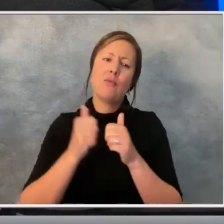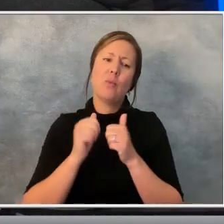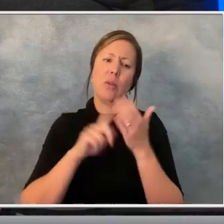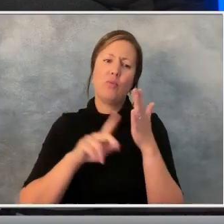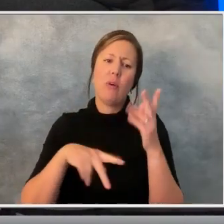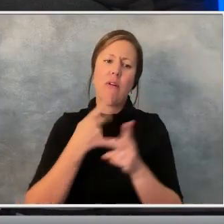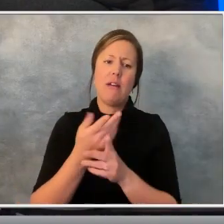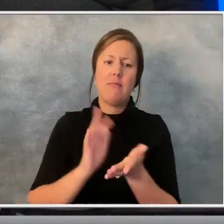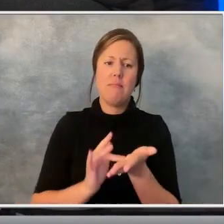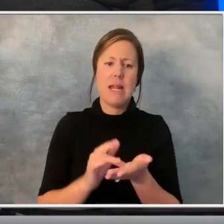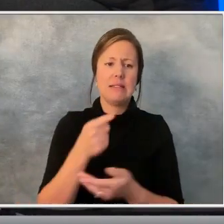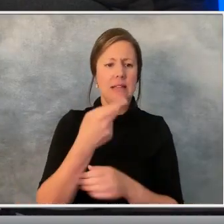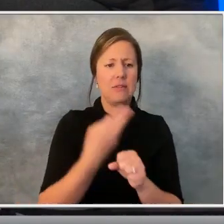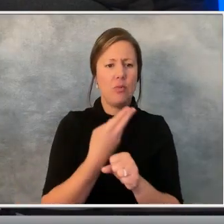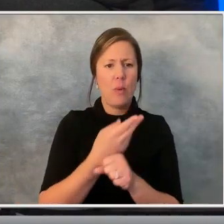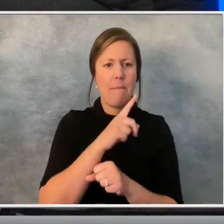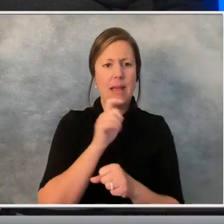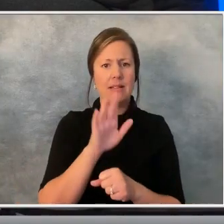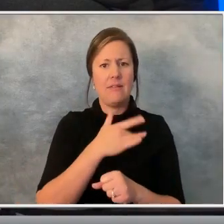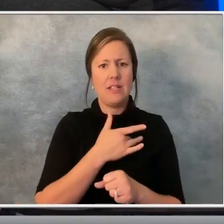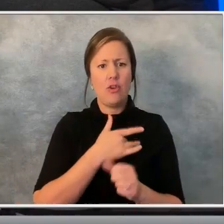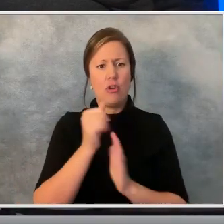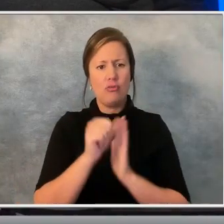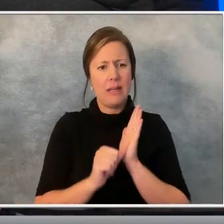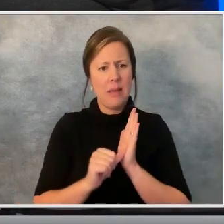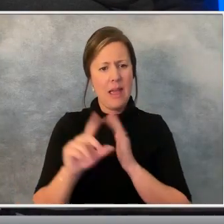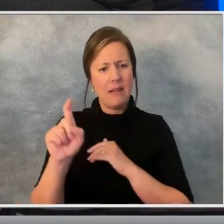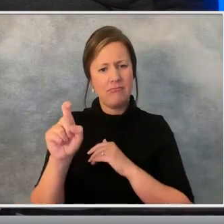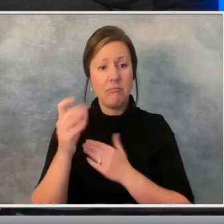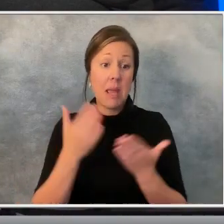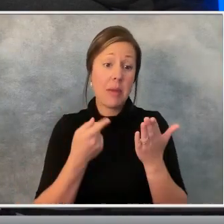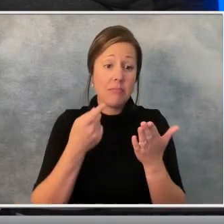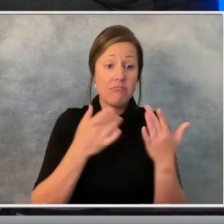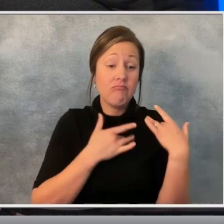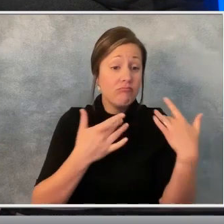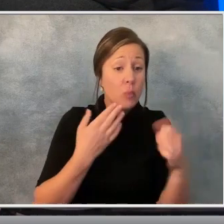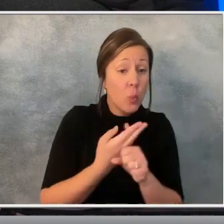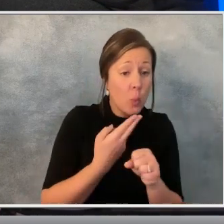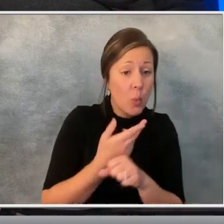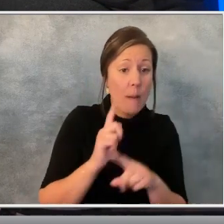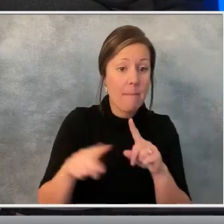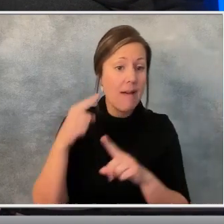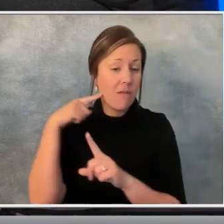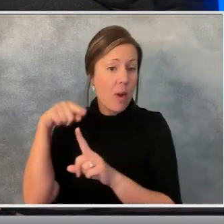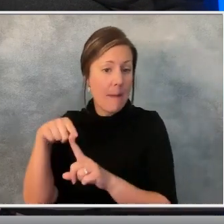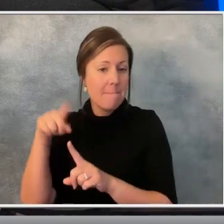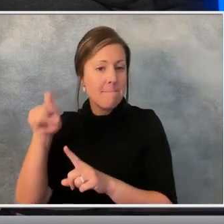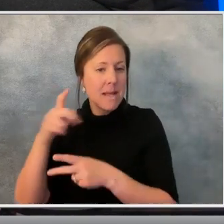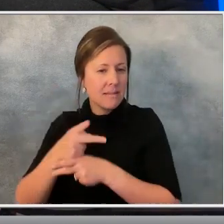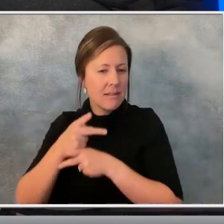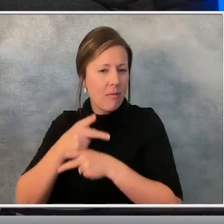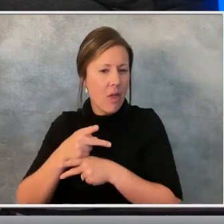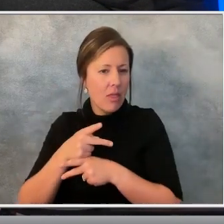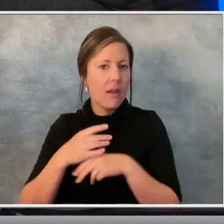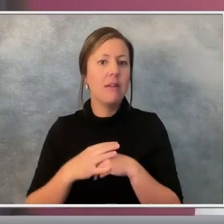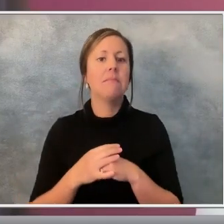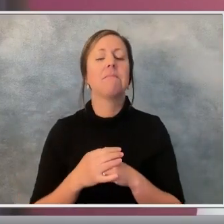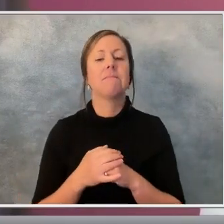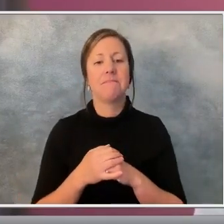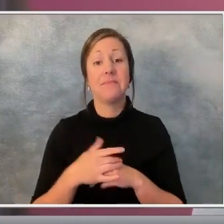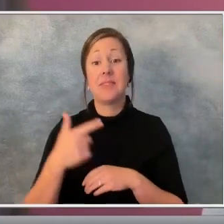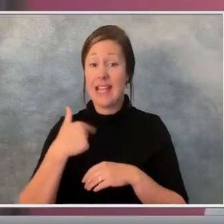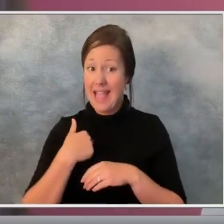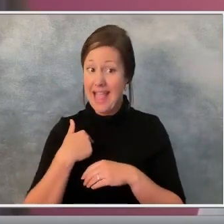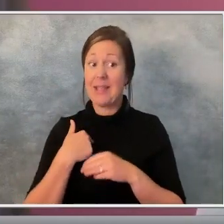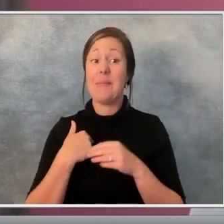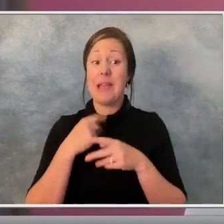now because of his heart transplant that you normally would prescribe to a different kind of patient? I am being extra careful